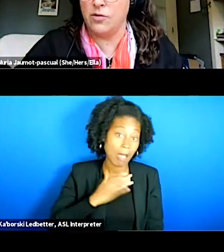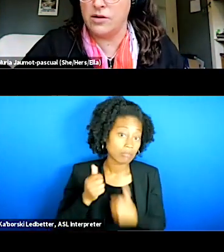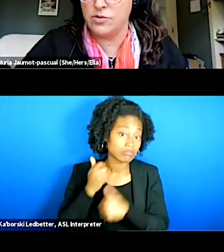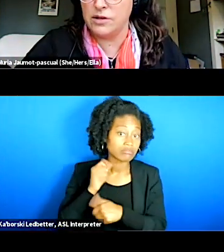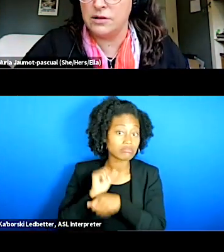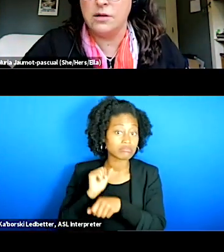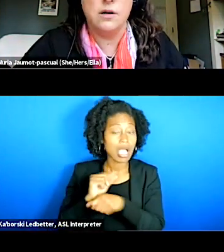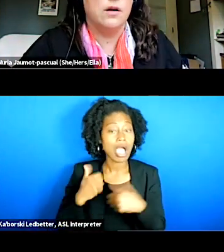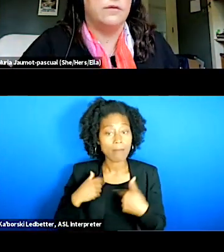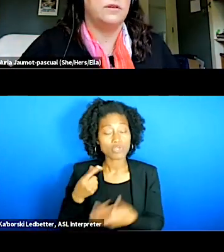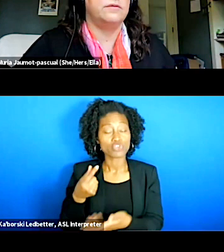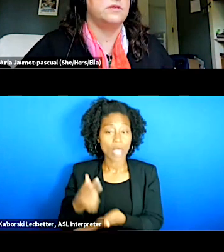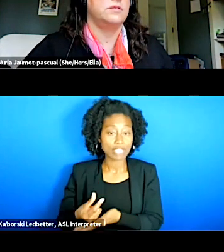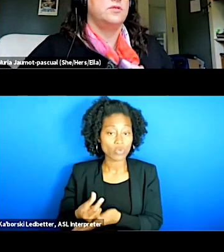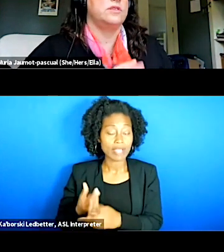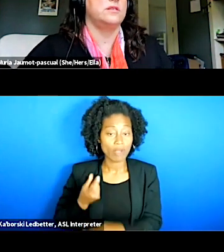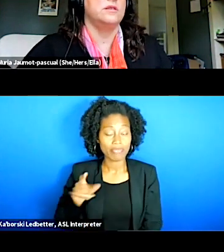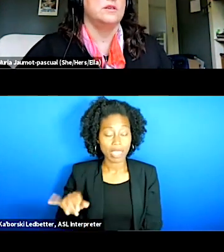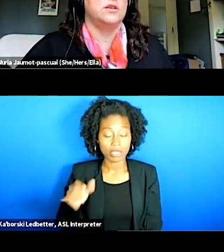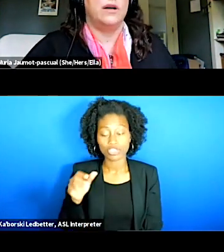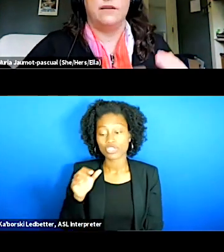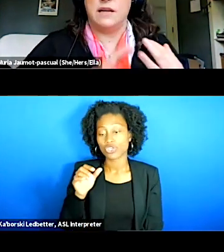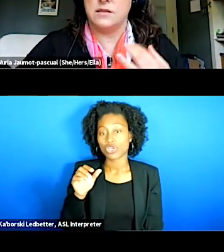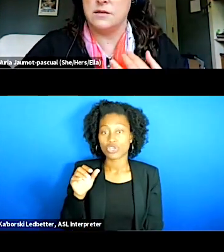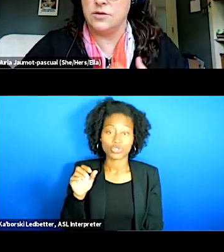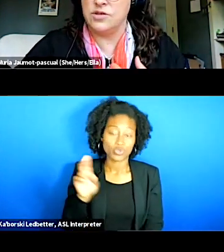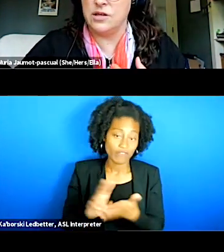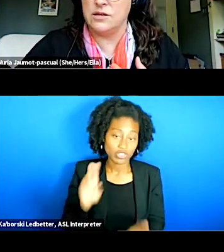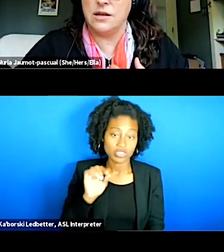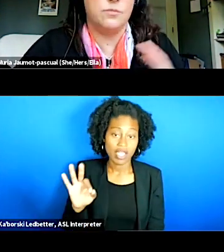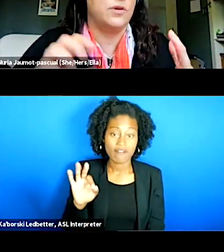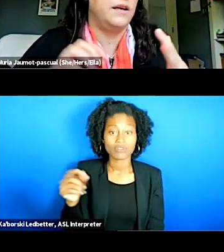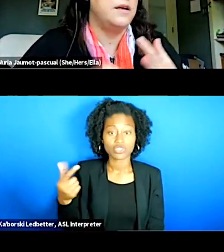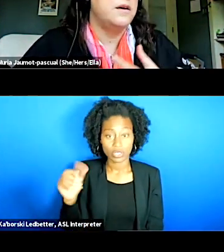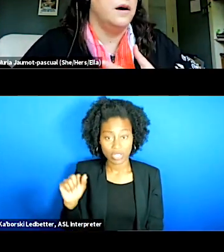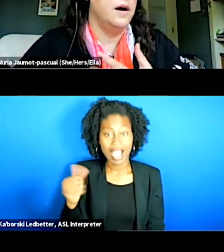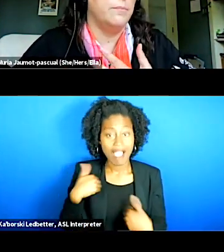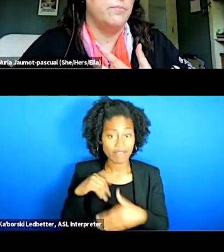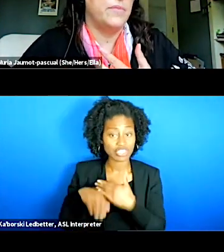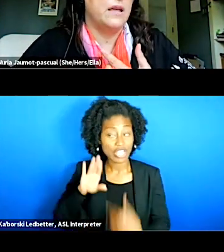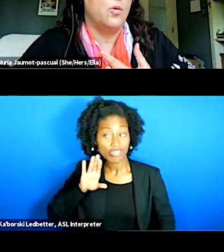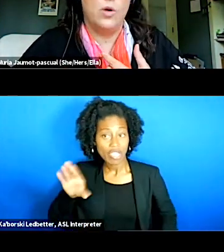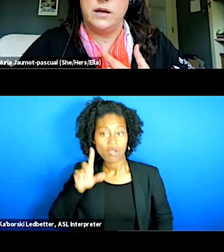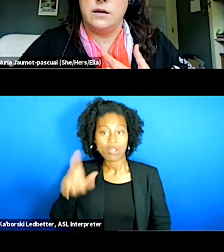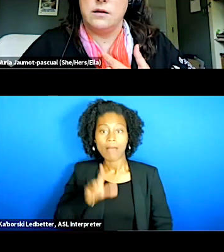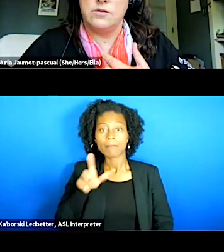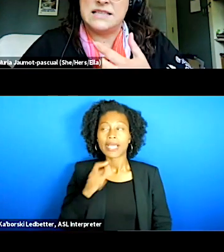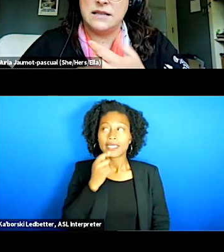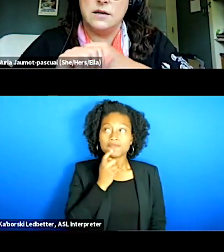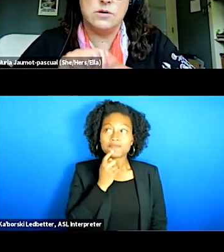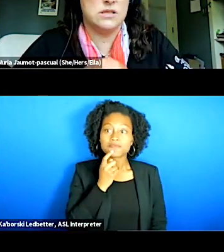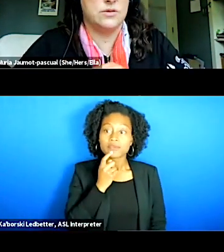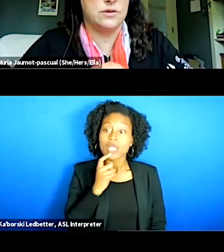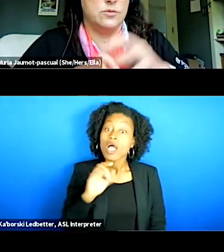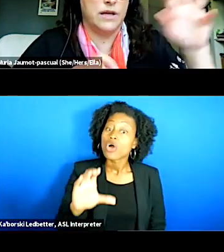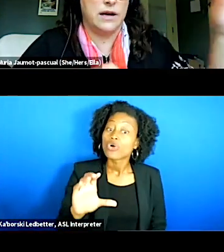I'm a graduate of the University of Georgia, so I have access to UGA's library. When